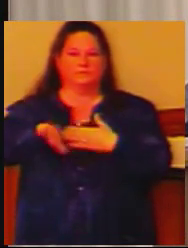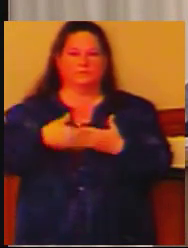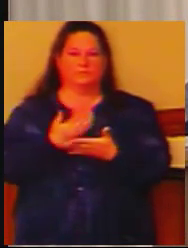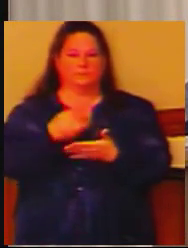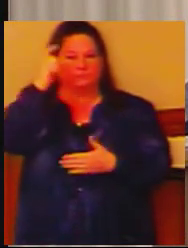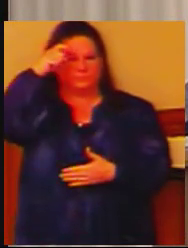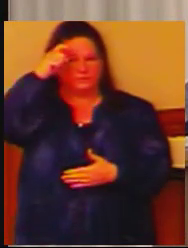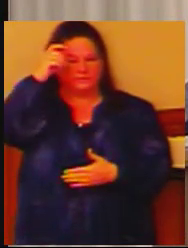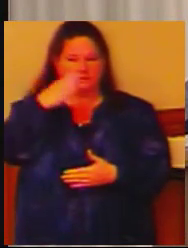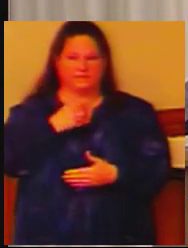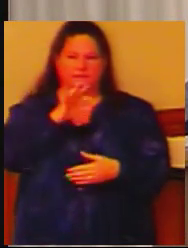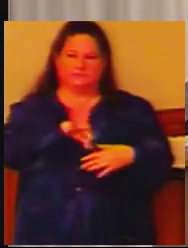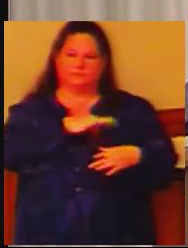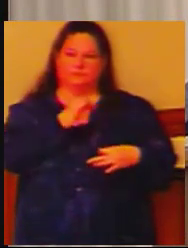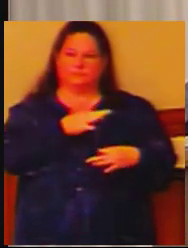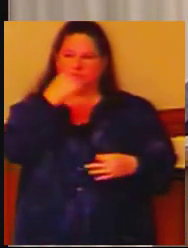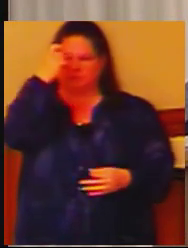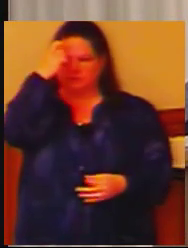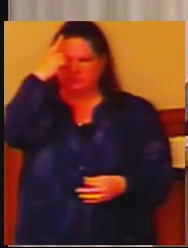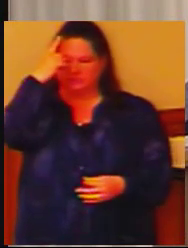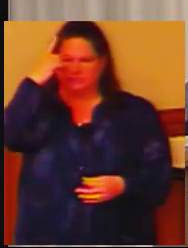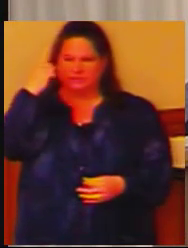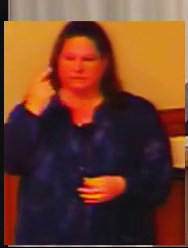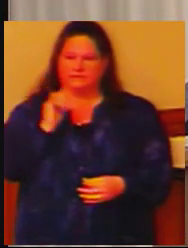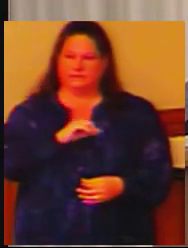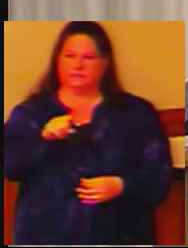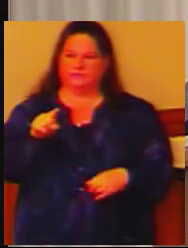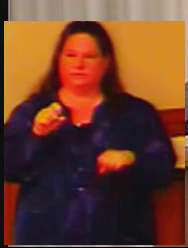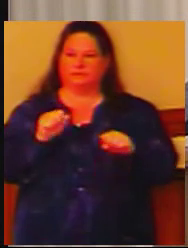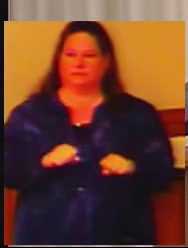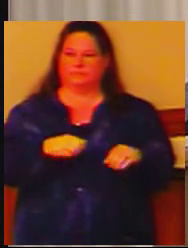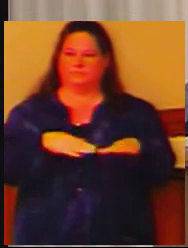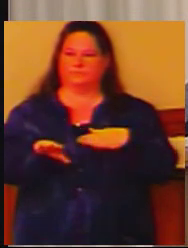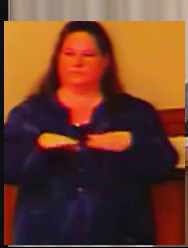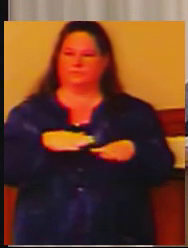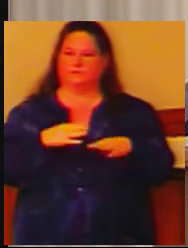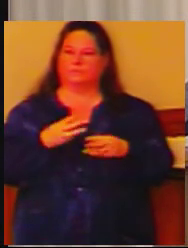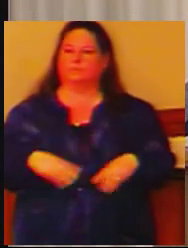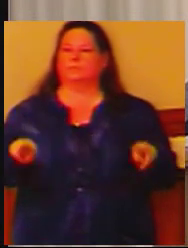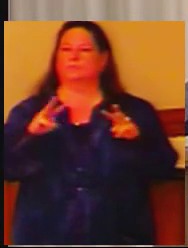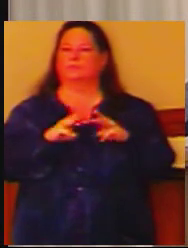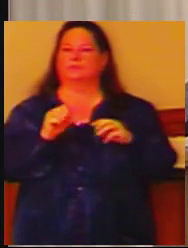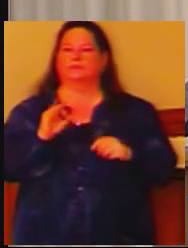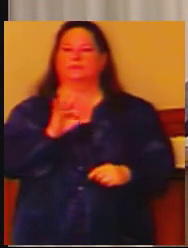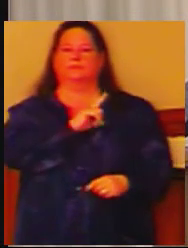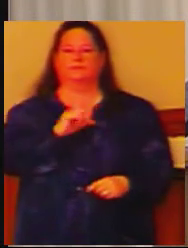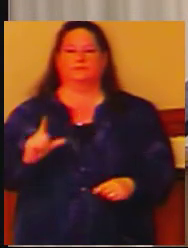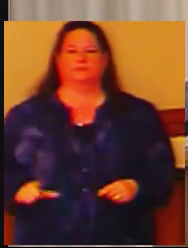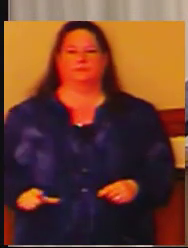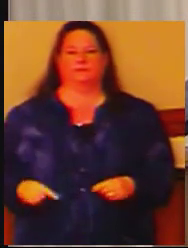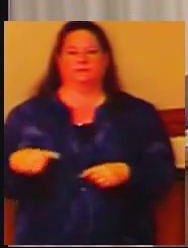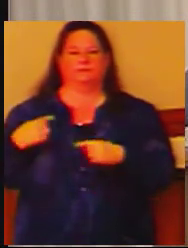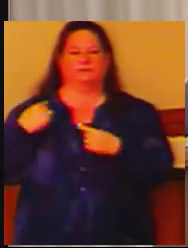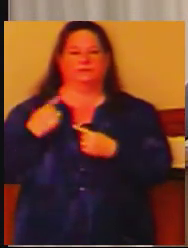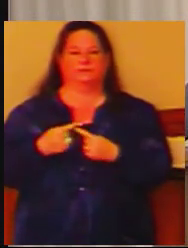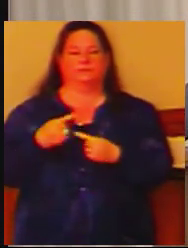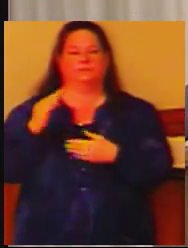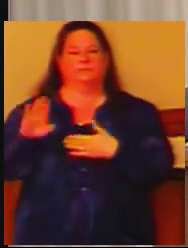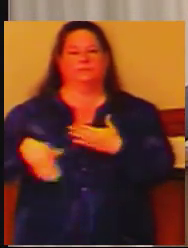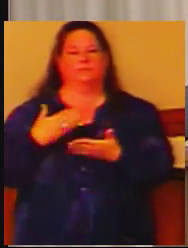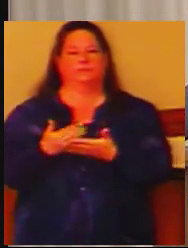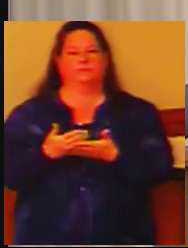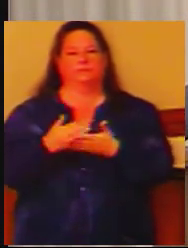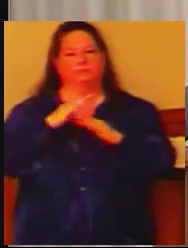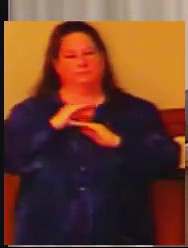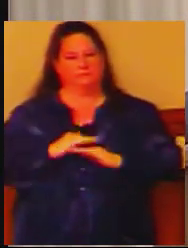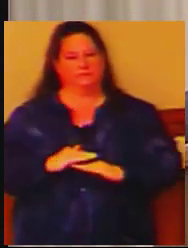wisdom and spiritual understanding, that ye might walk worthy of the Lord unto all pleasing,